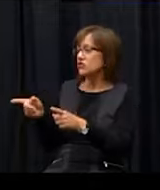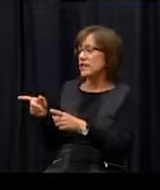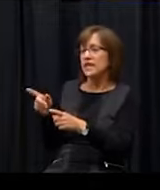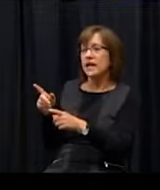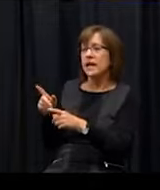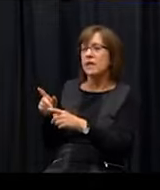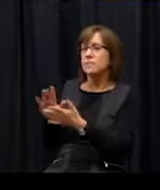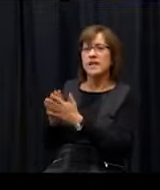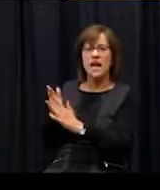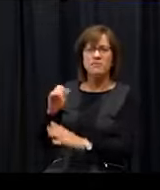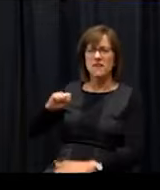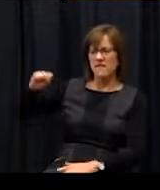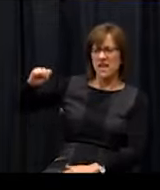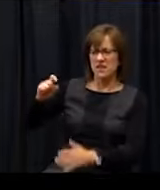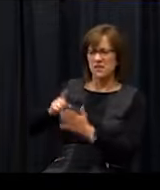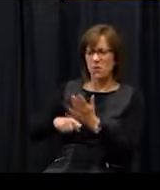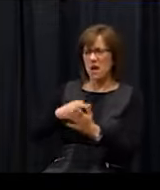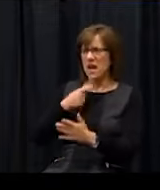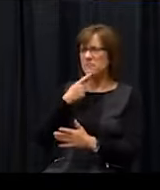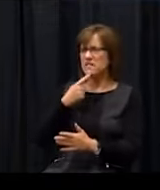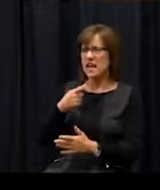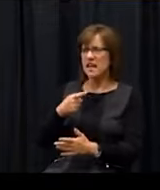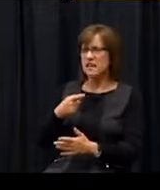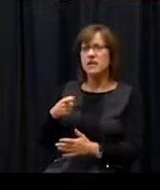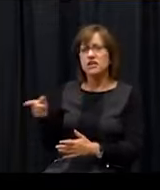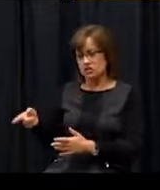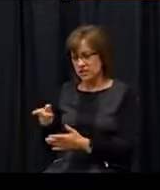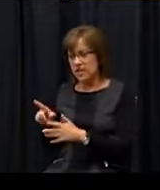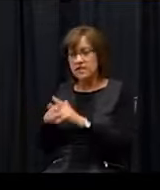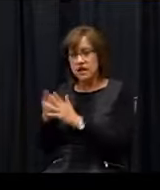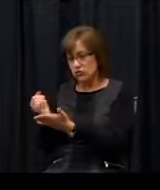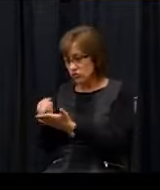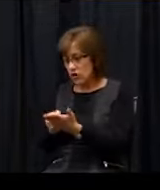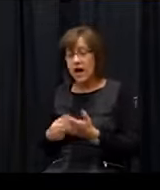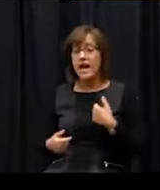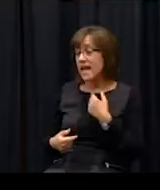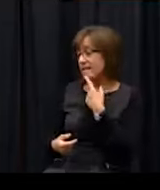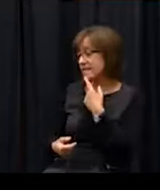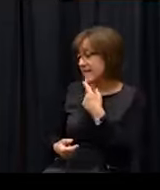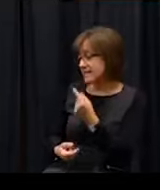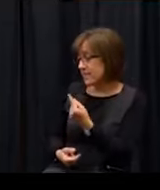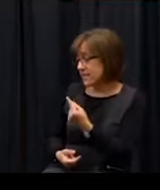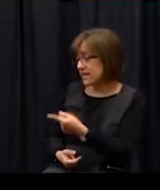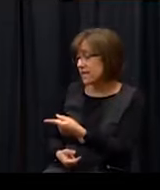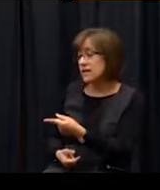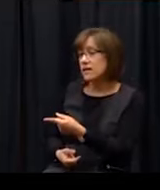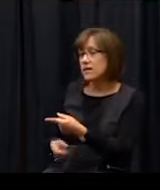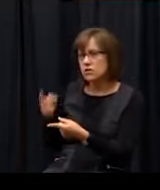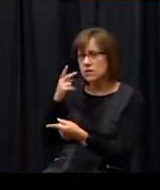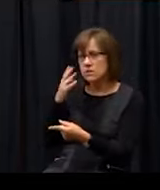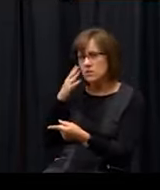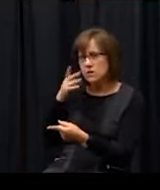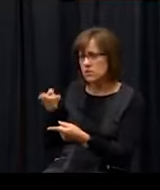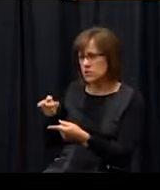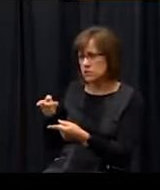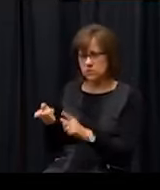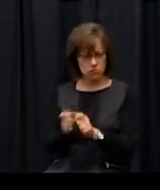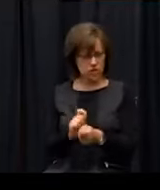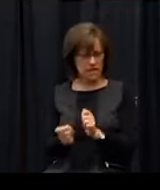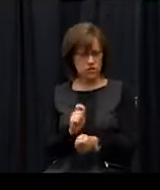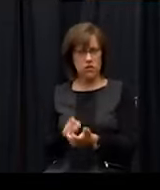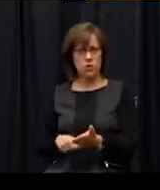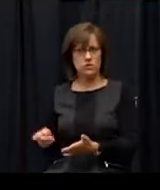on what I was like saying. So then she would start to draw something, and then the minute I said something, you could kind of tell she was changing